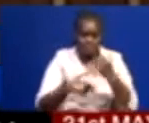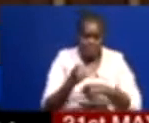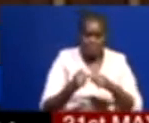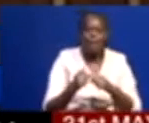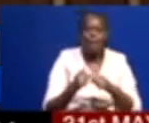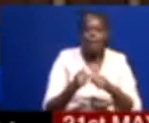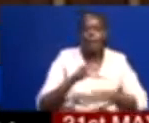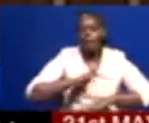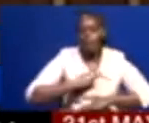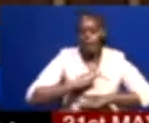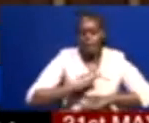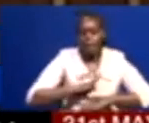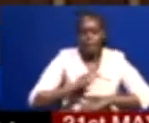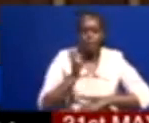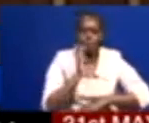needs.